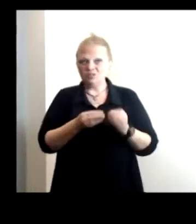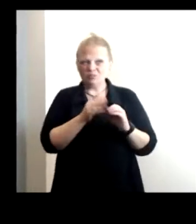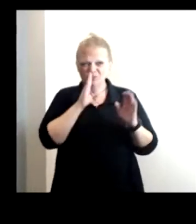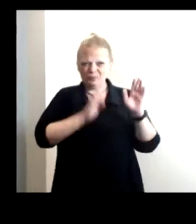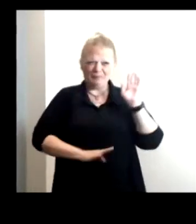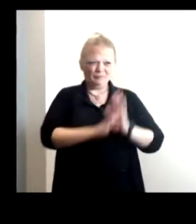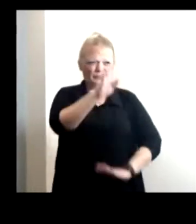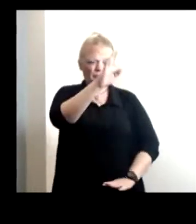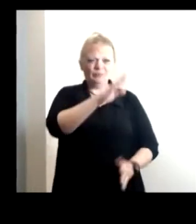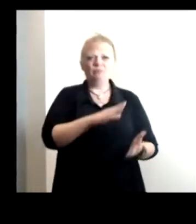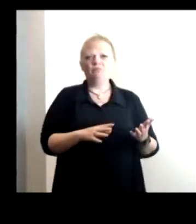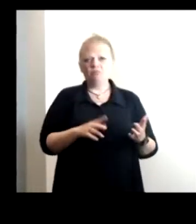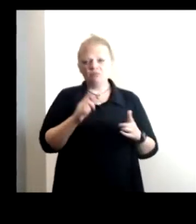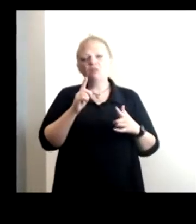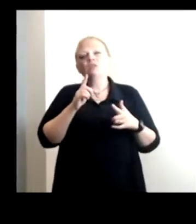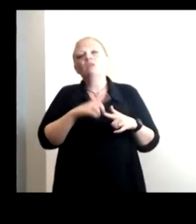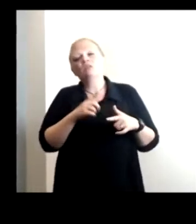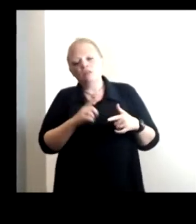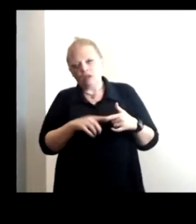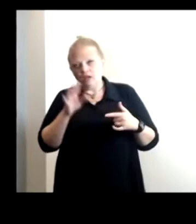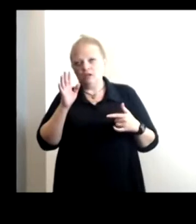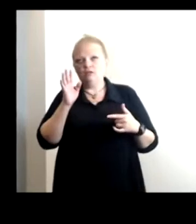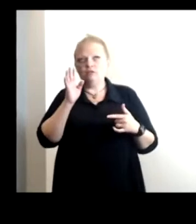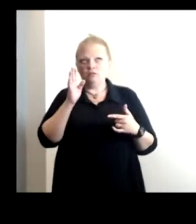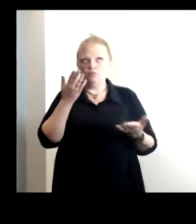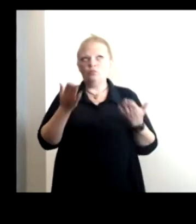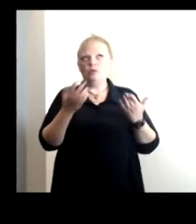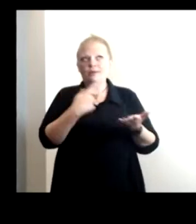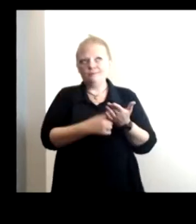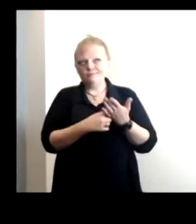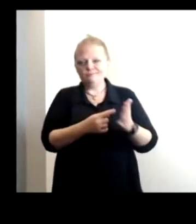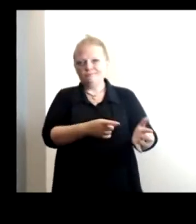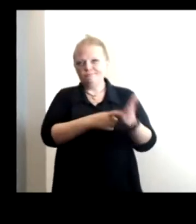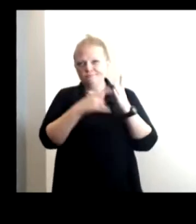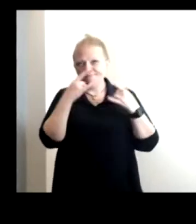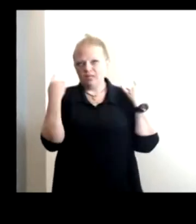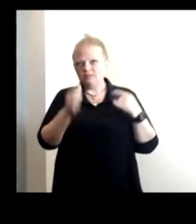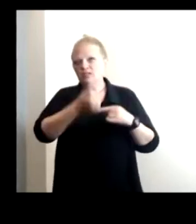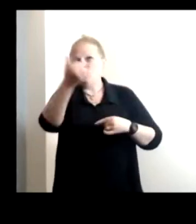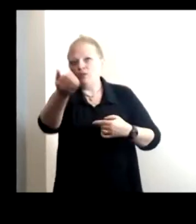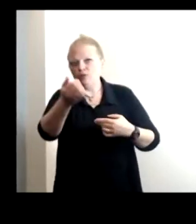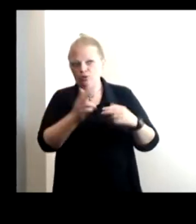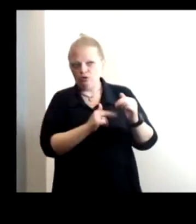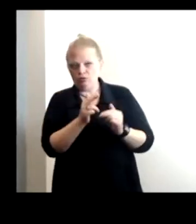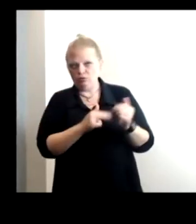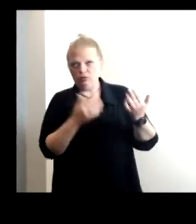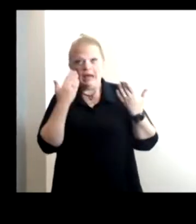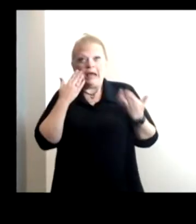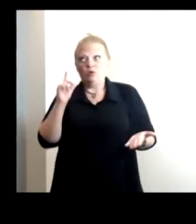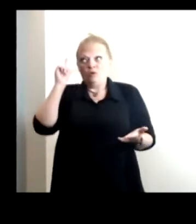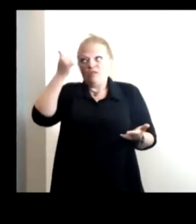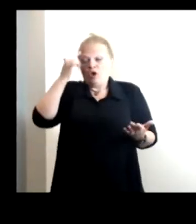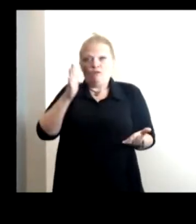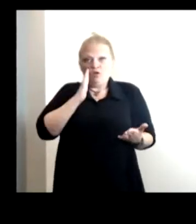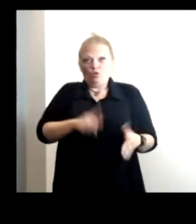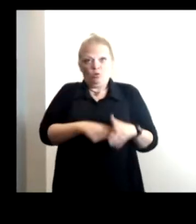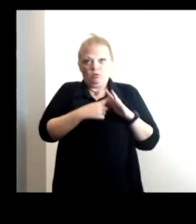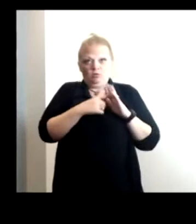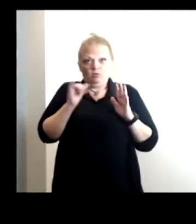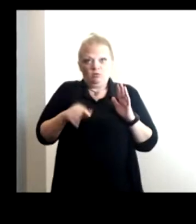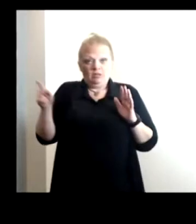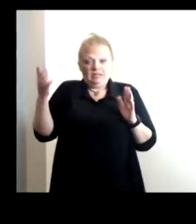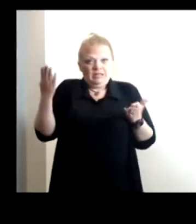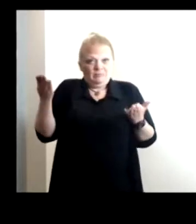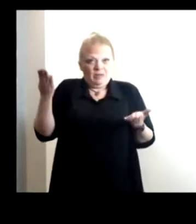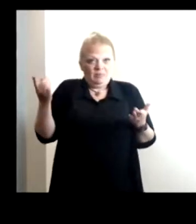up, then we could be talking about mask mandates in other facilities as well. I don't know if the governor is going to institute it again for New York State. He